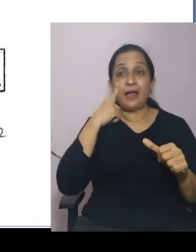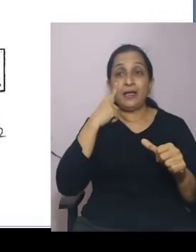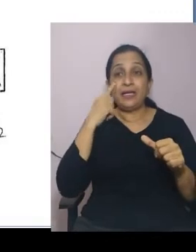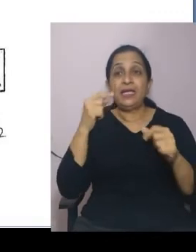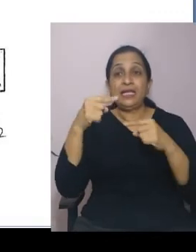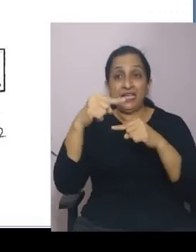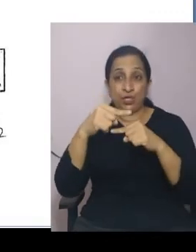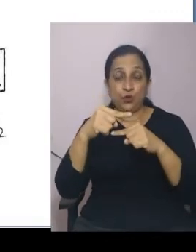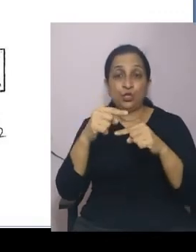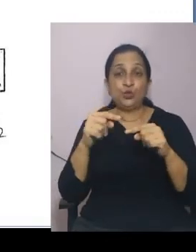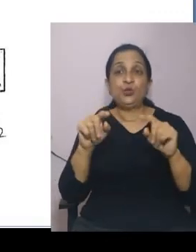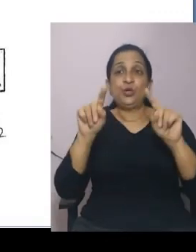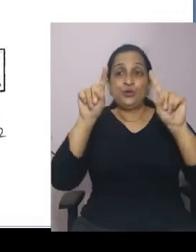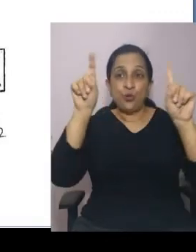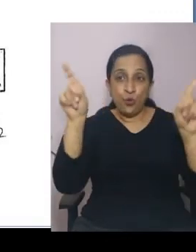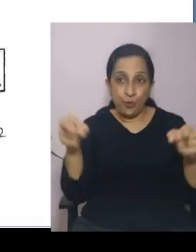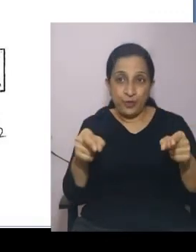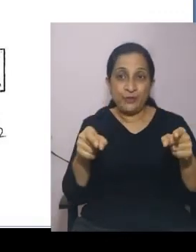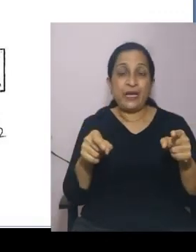I is